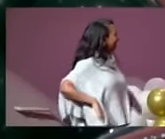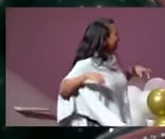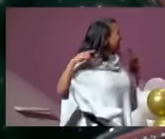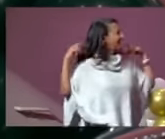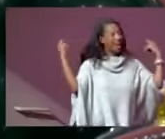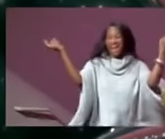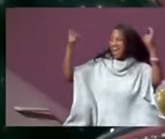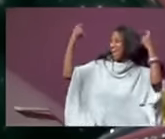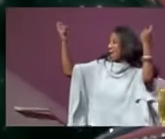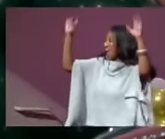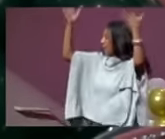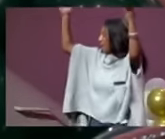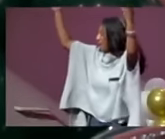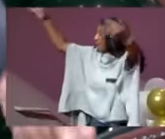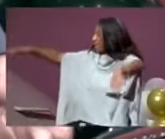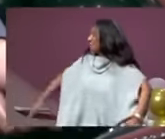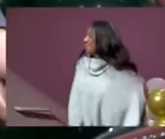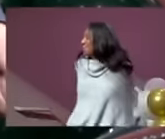Hallelujah.